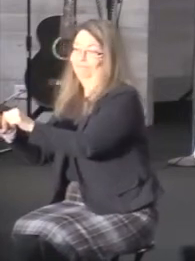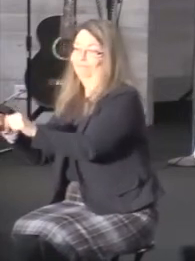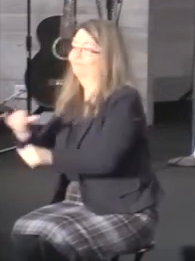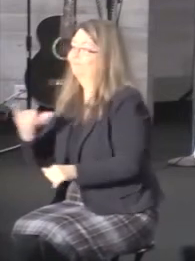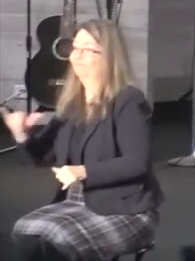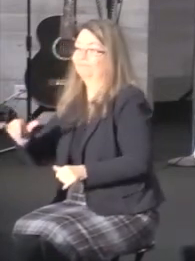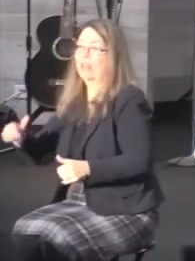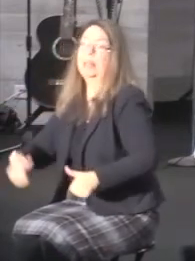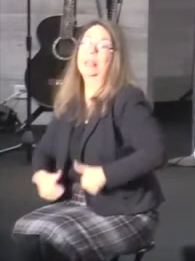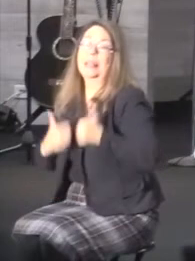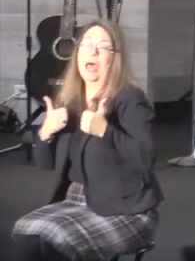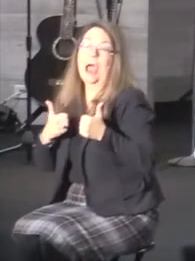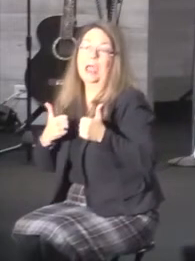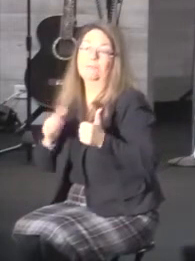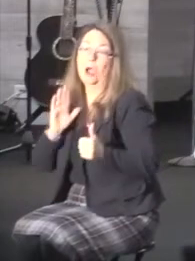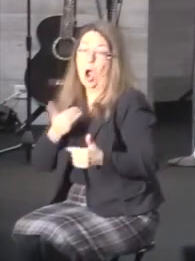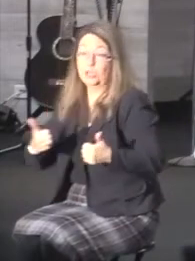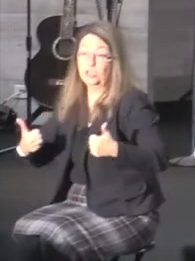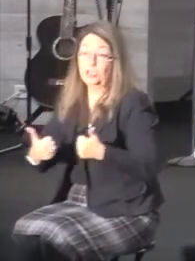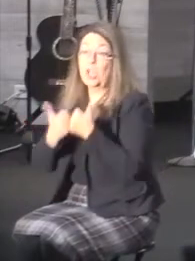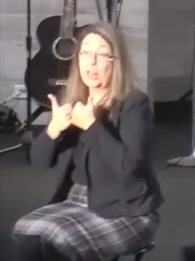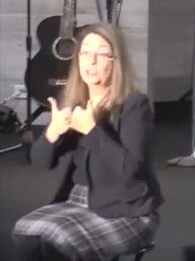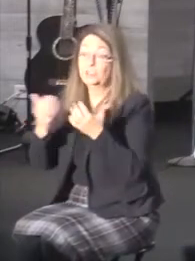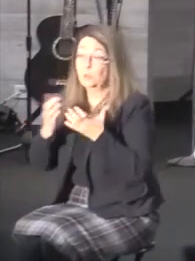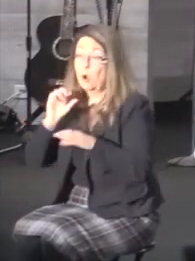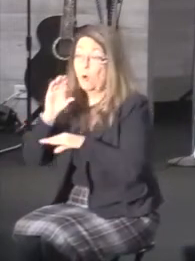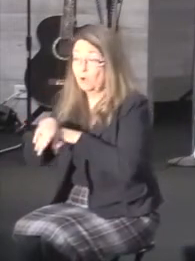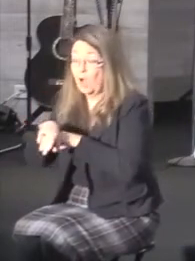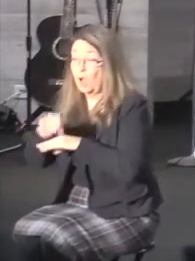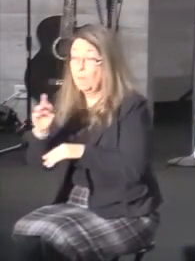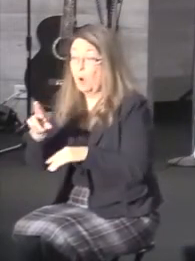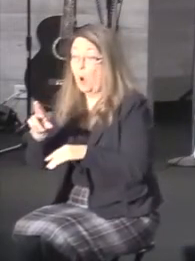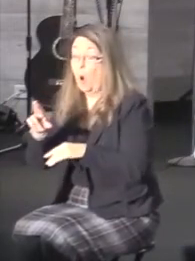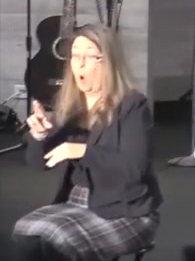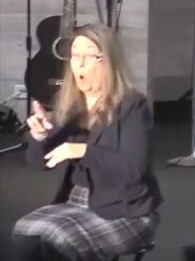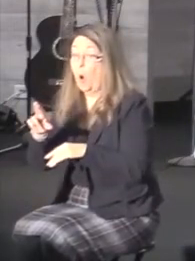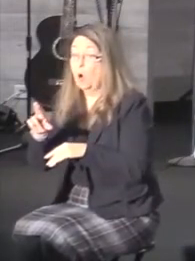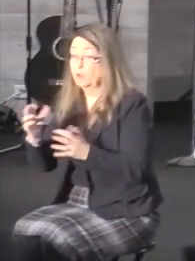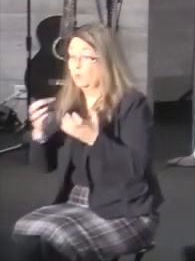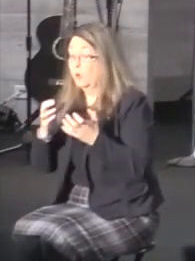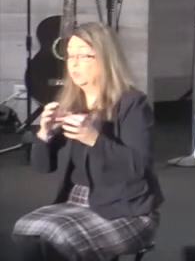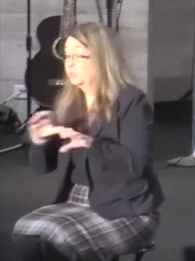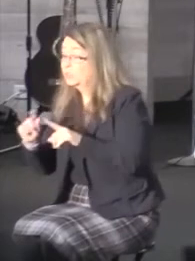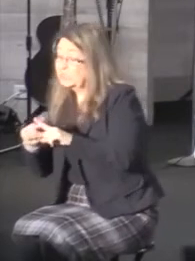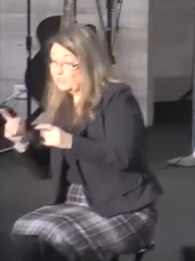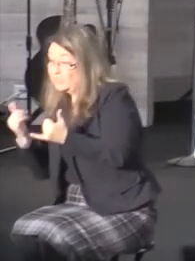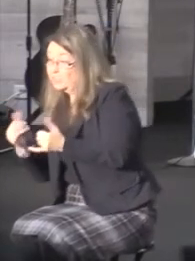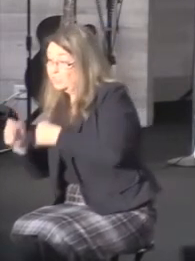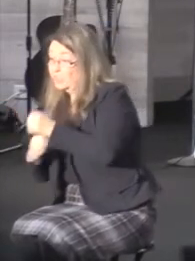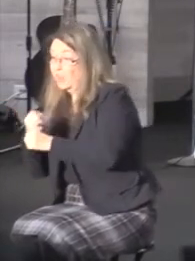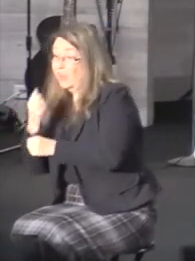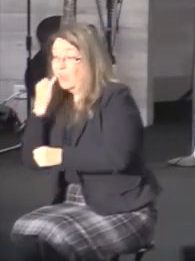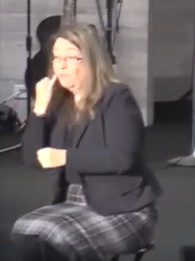life. That's the same way it is with our challenges that we want to overcome, or maybe when we want to deal with our challenges differently this year. If we